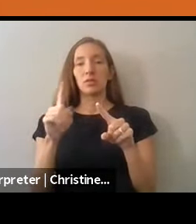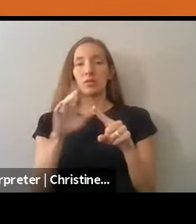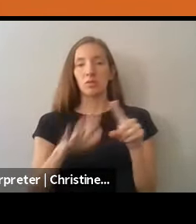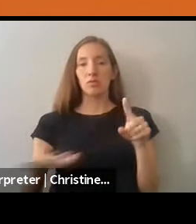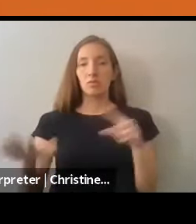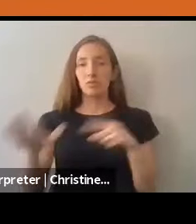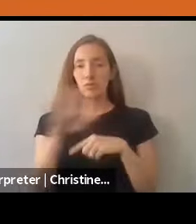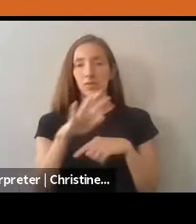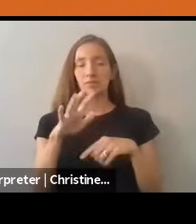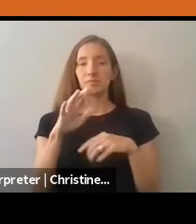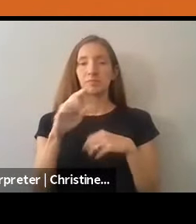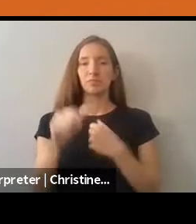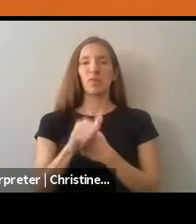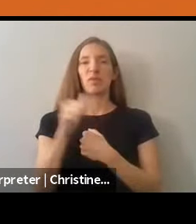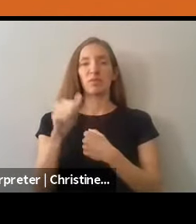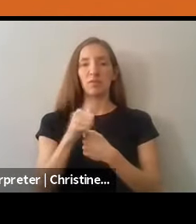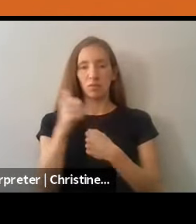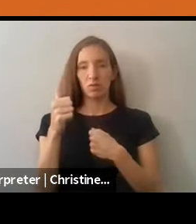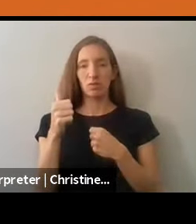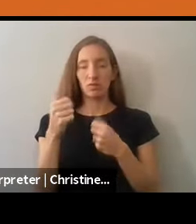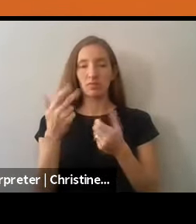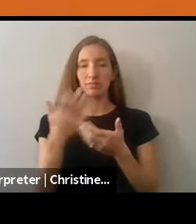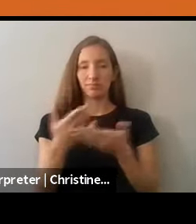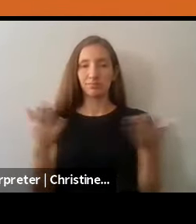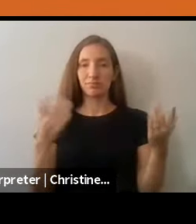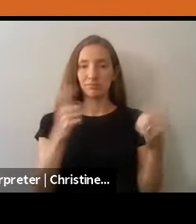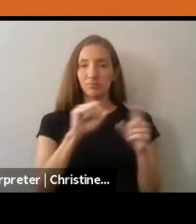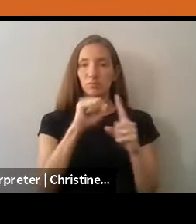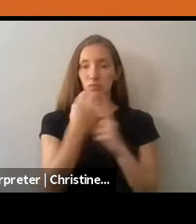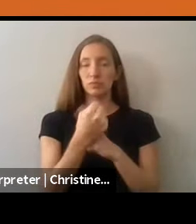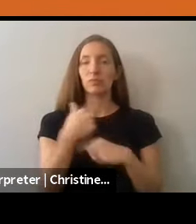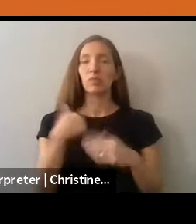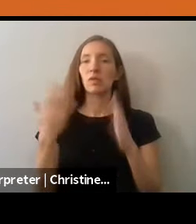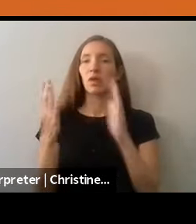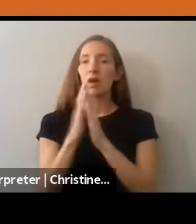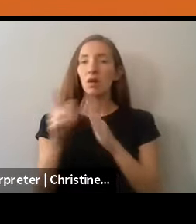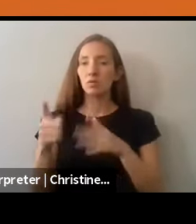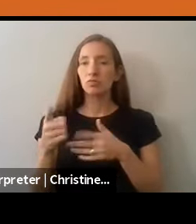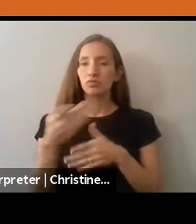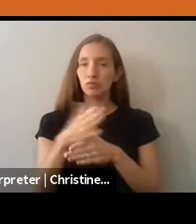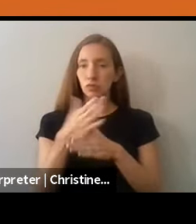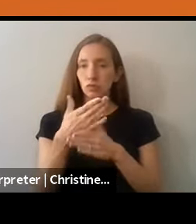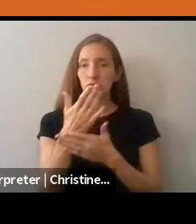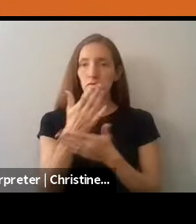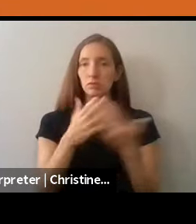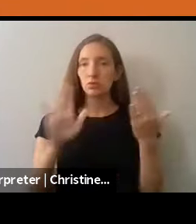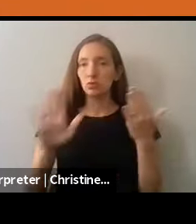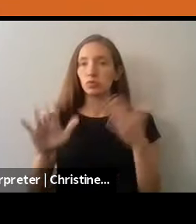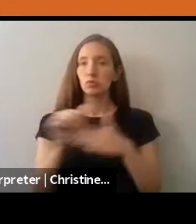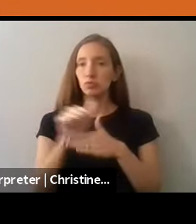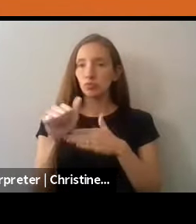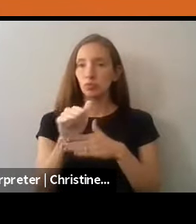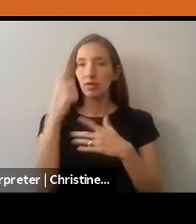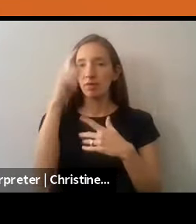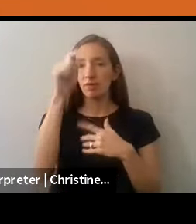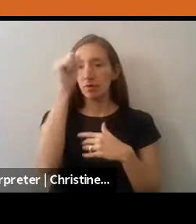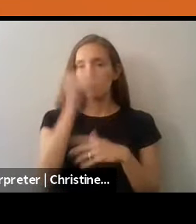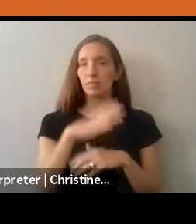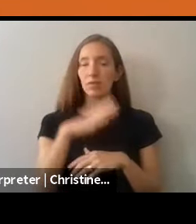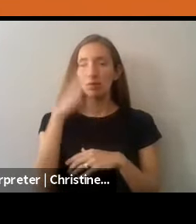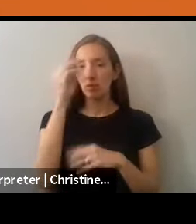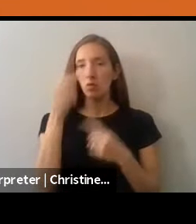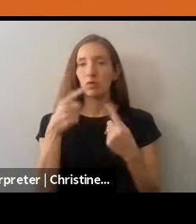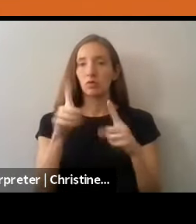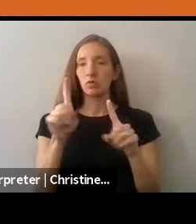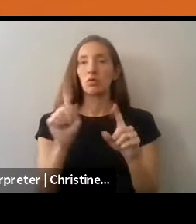would like to ask Gida if you could share some good practices in engaging with men and boys during COVID-19